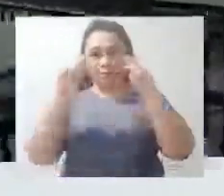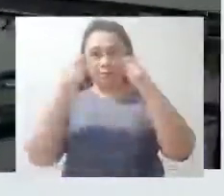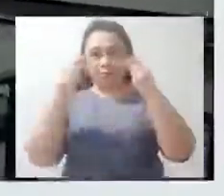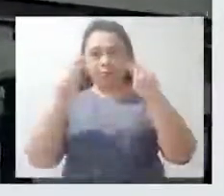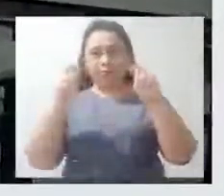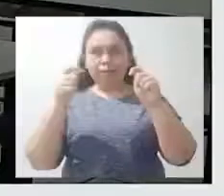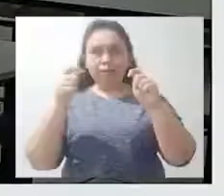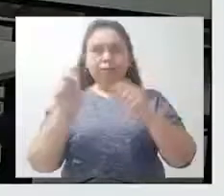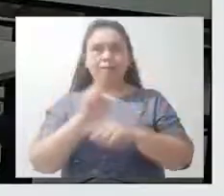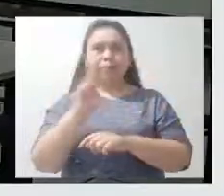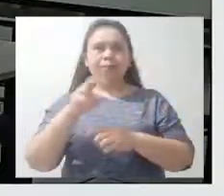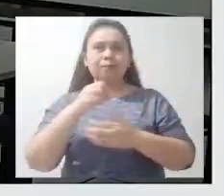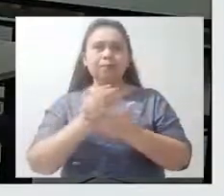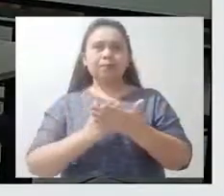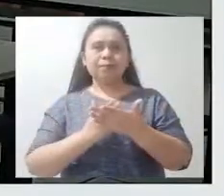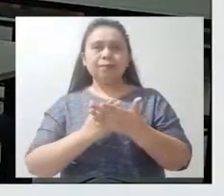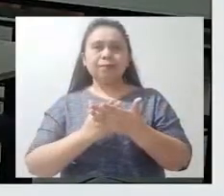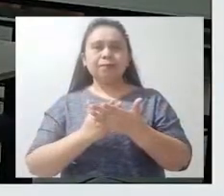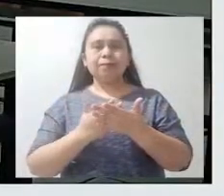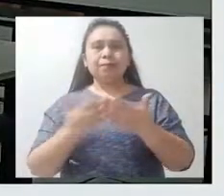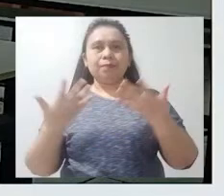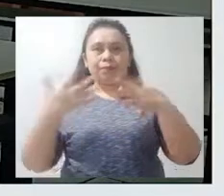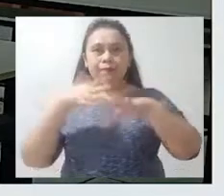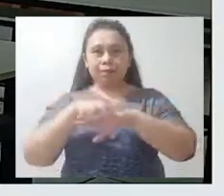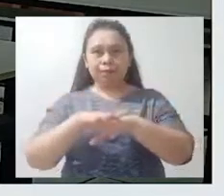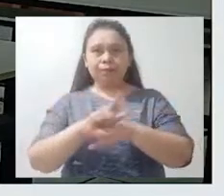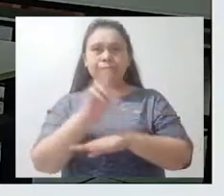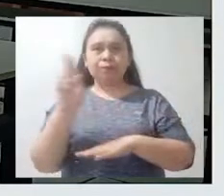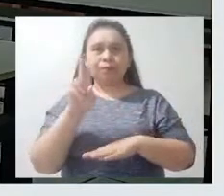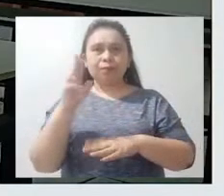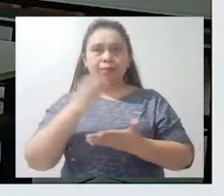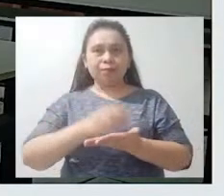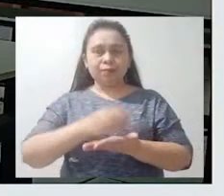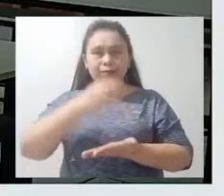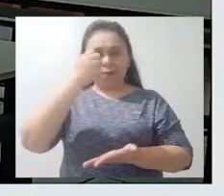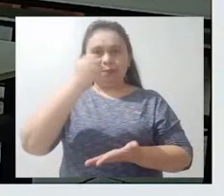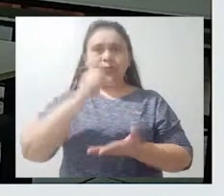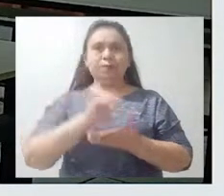some mixtures using these reagent bottles.